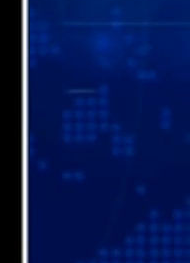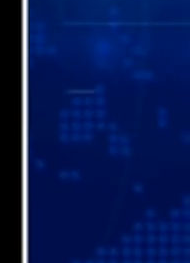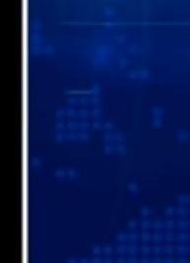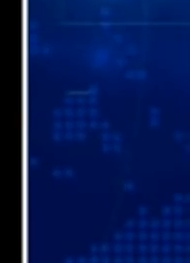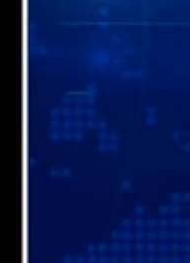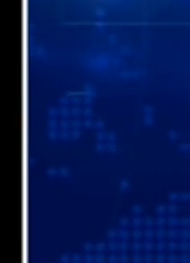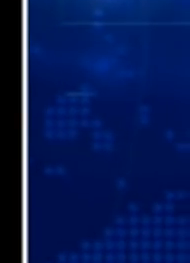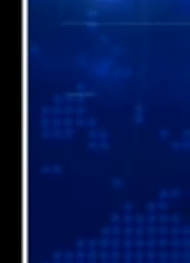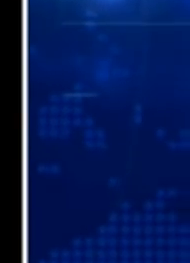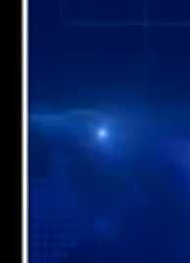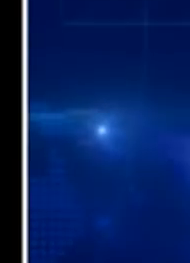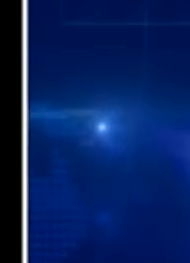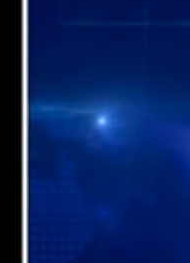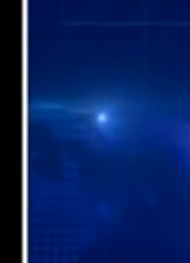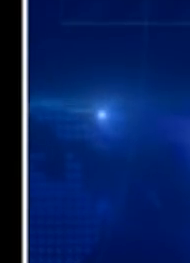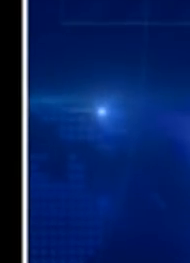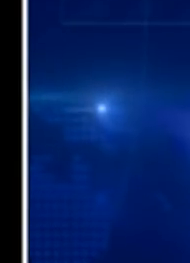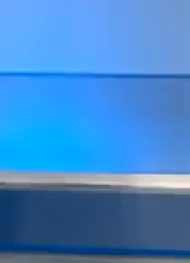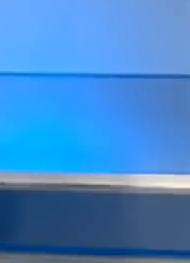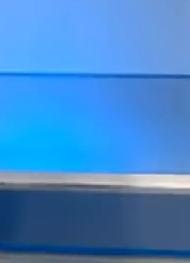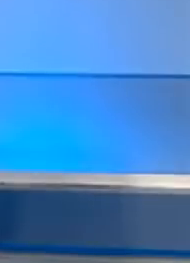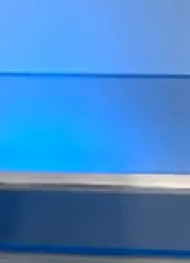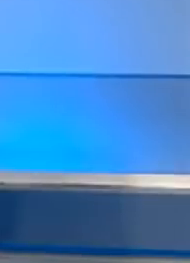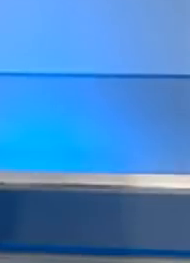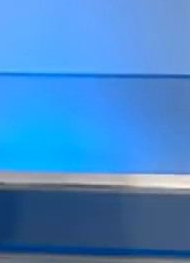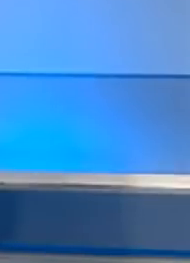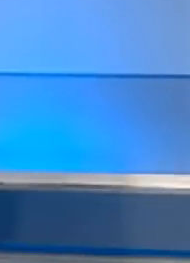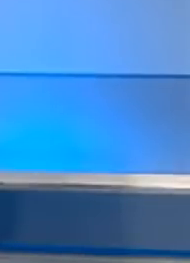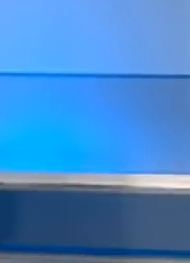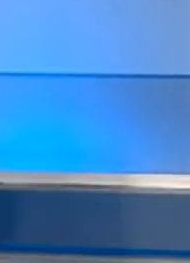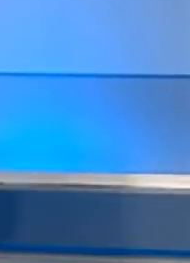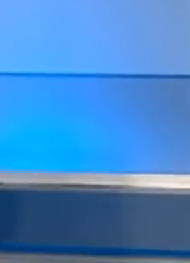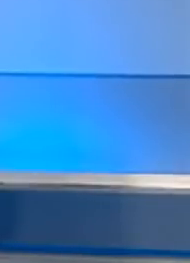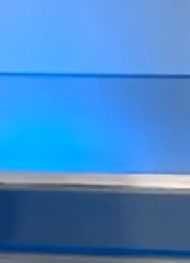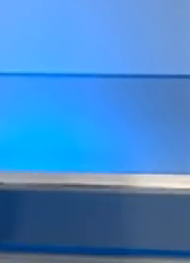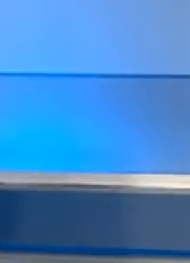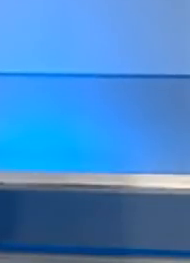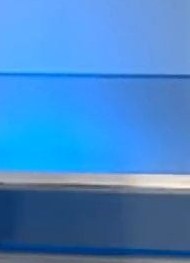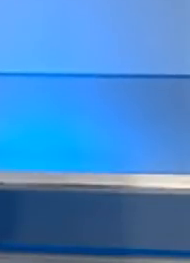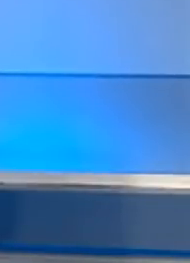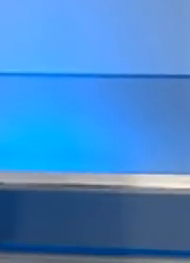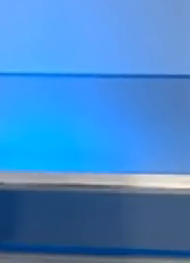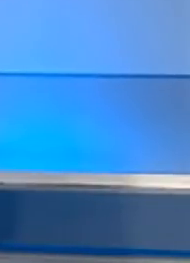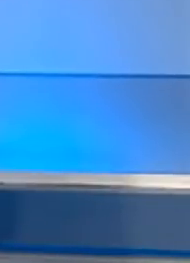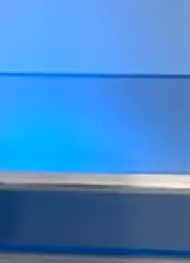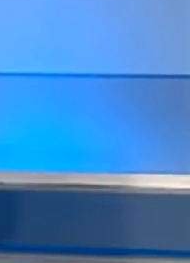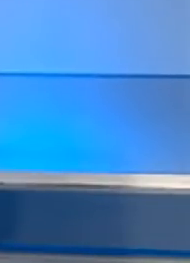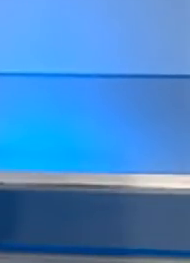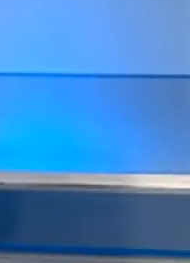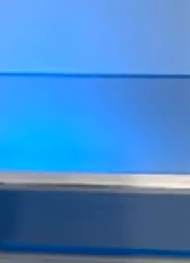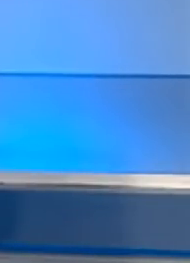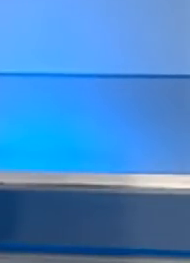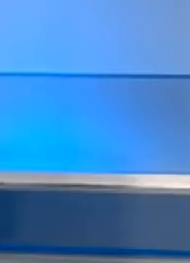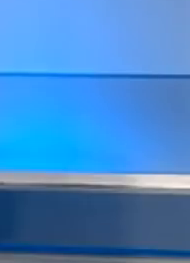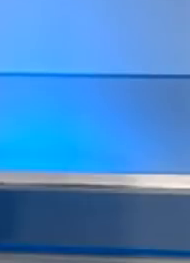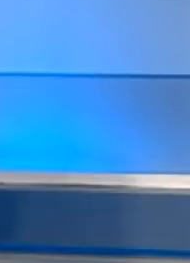in KwaZulu-Natal as we speak. The irony is that we're asking school children to stay at home when you're not guaranteed